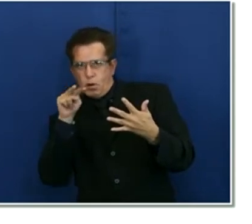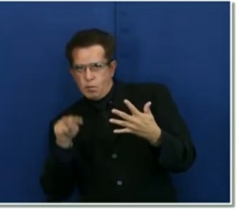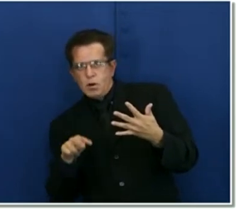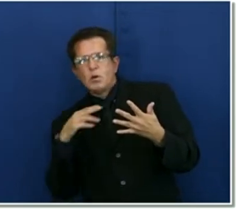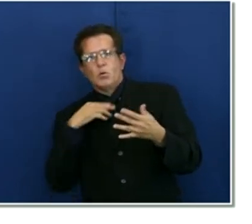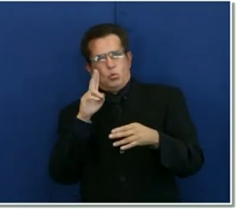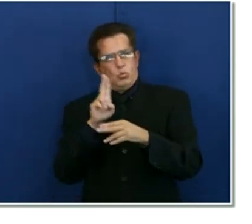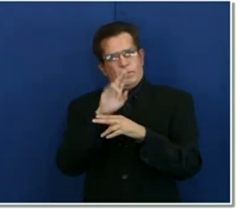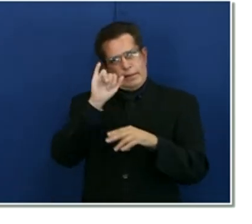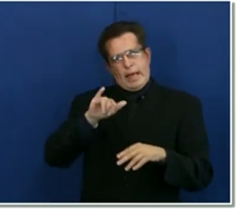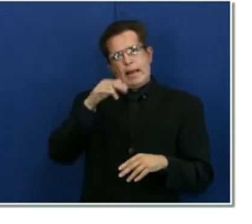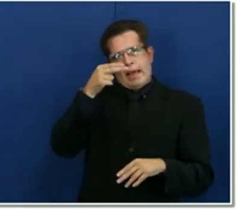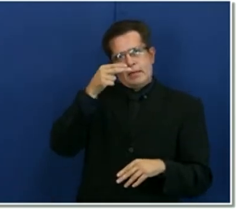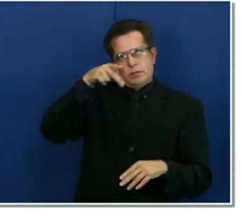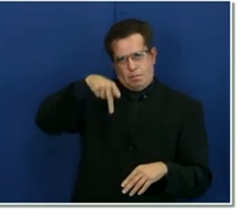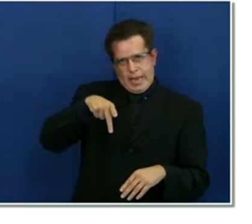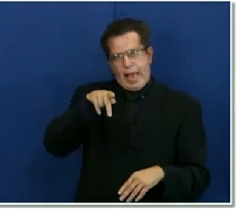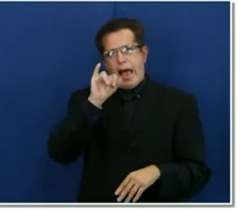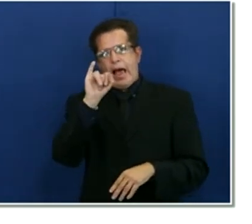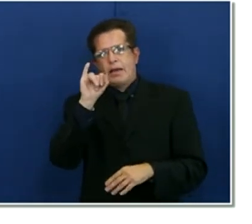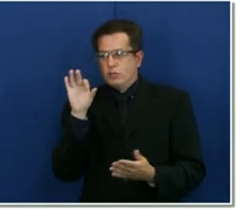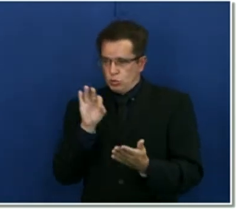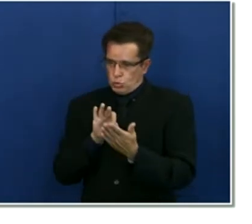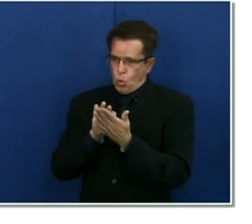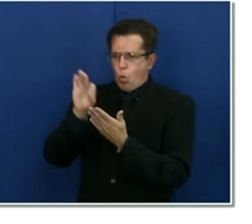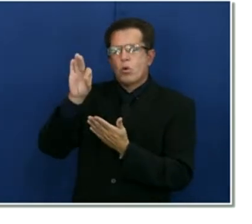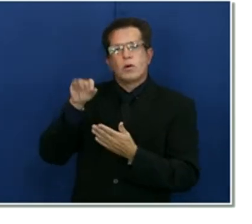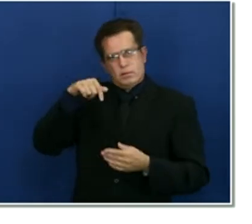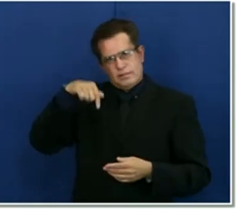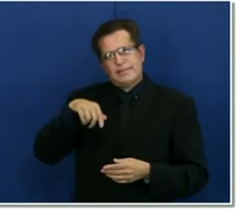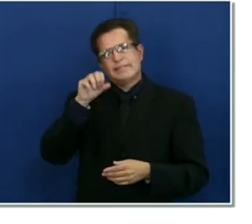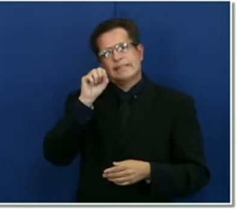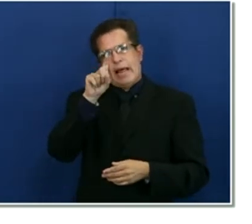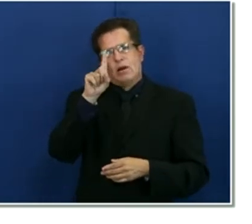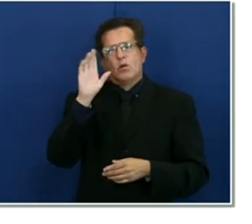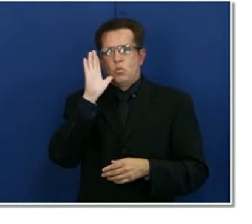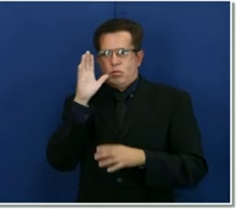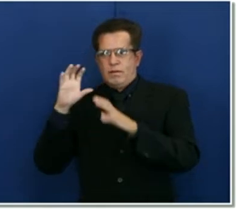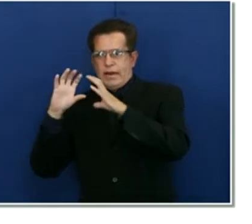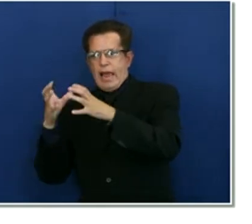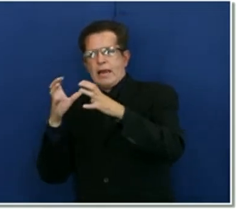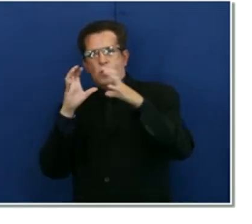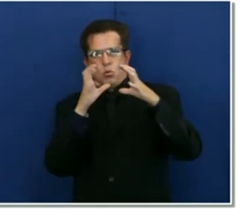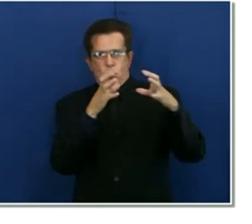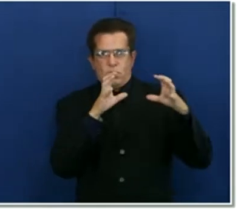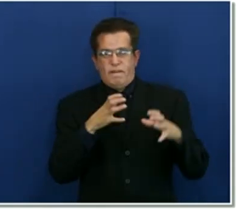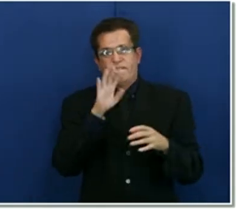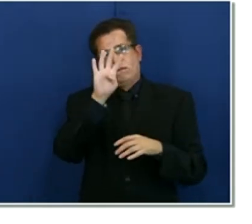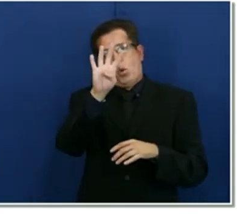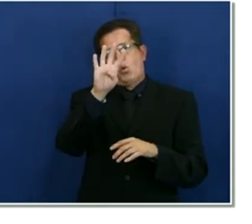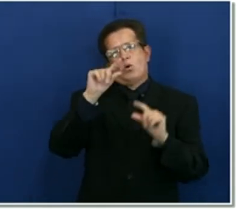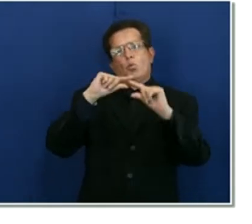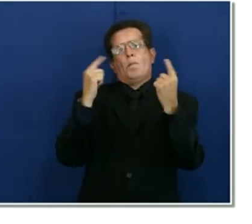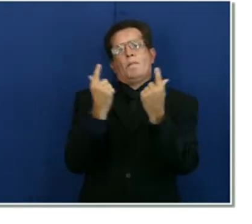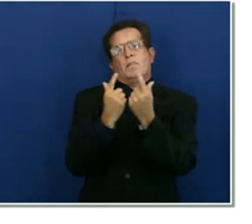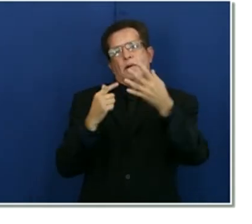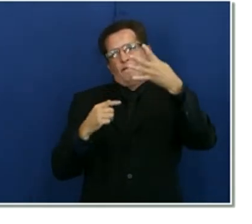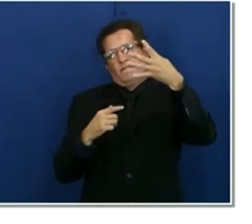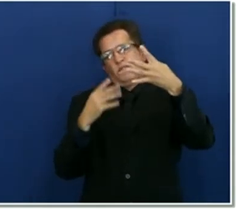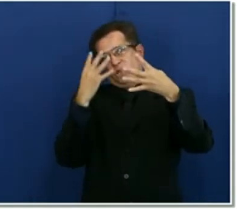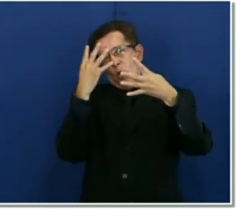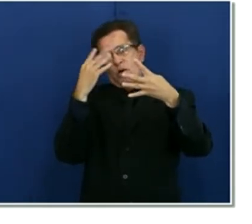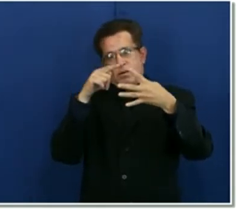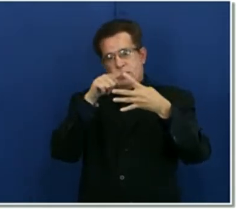the HPI score, San Diego County is categorized into 4 groups. The top group, or